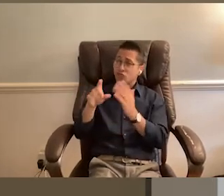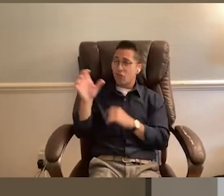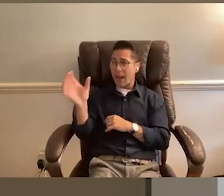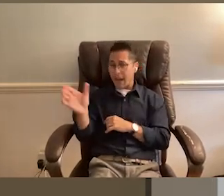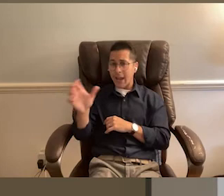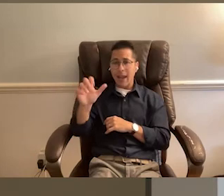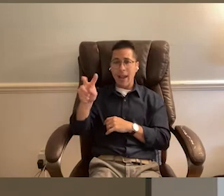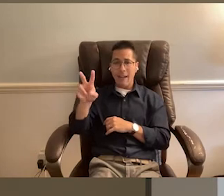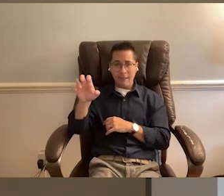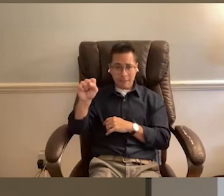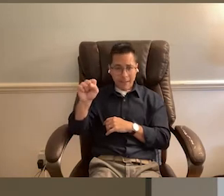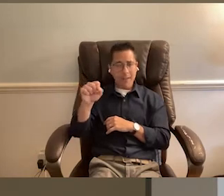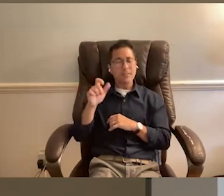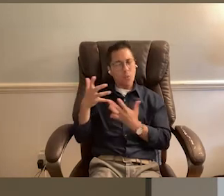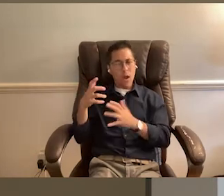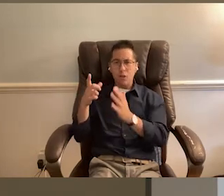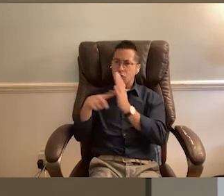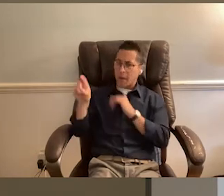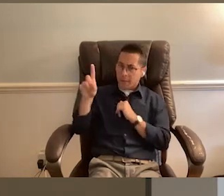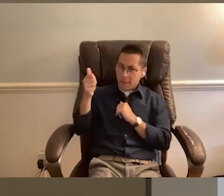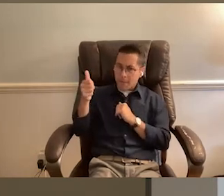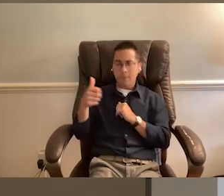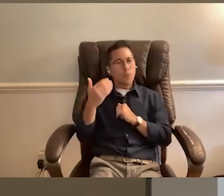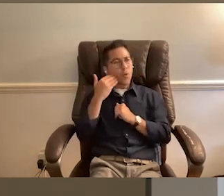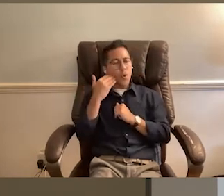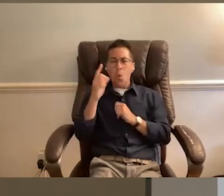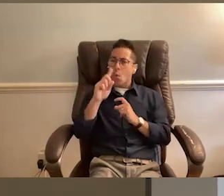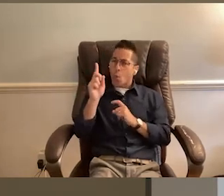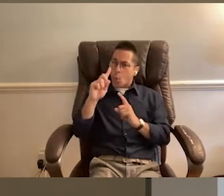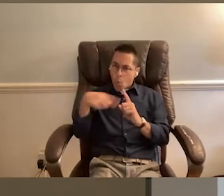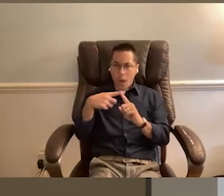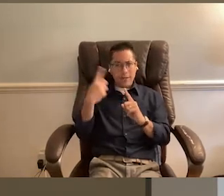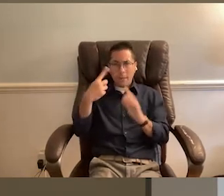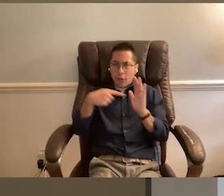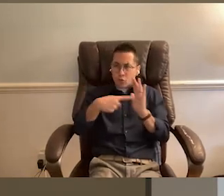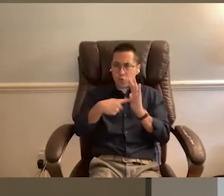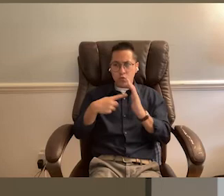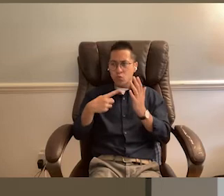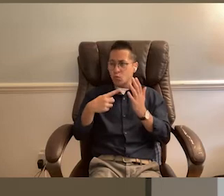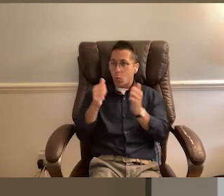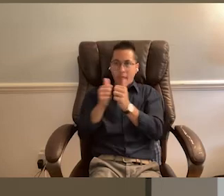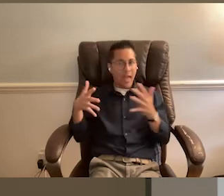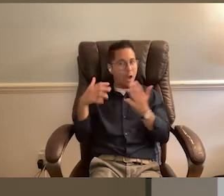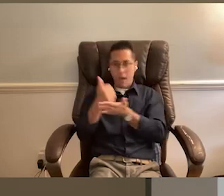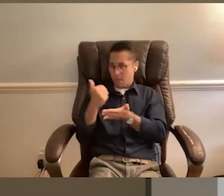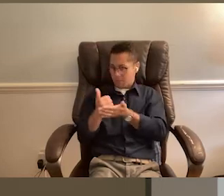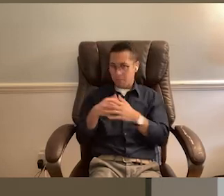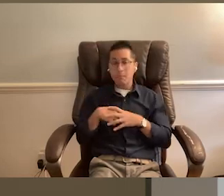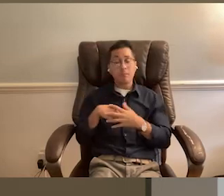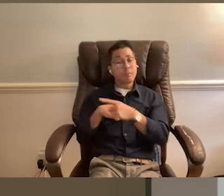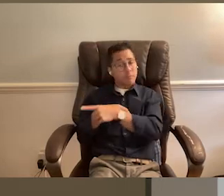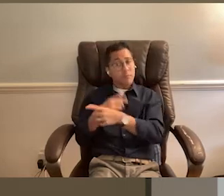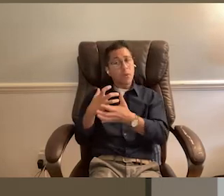the information for the class so the student can see when and where does the class happen. It's got their name on it right here in red.